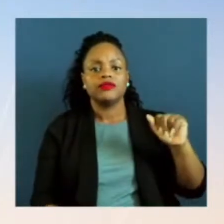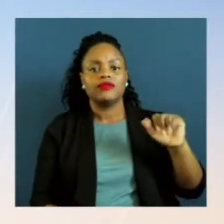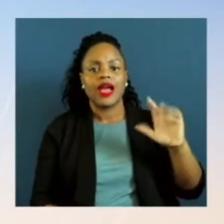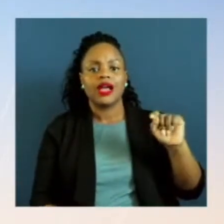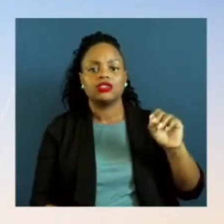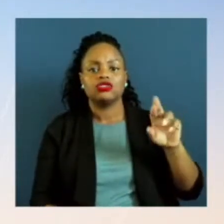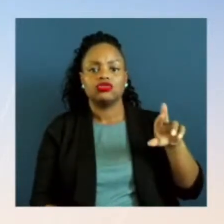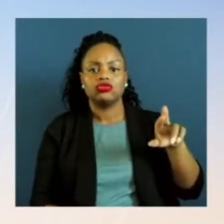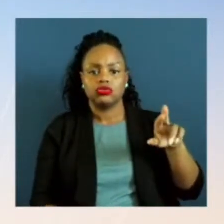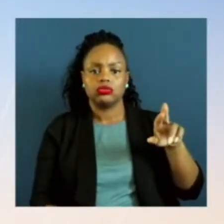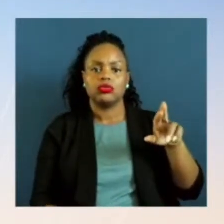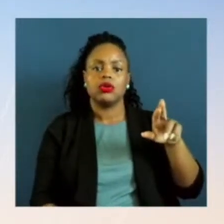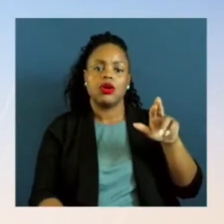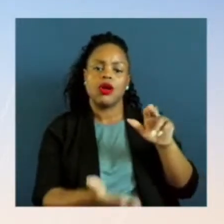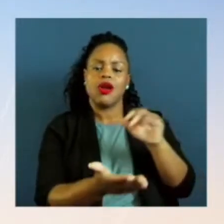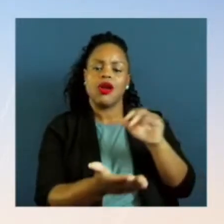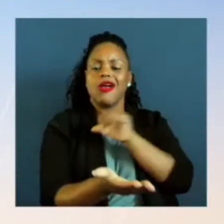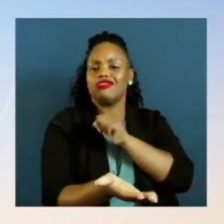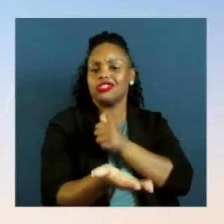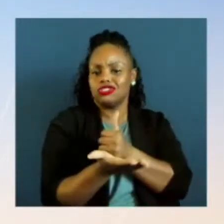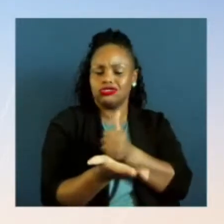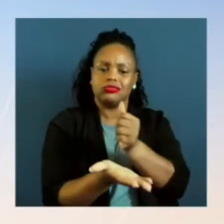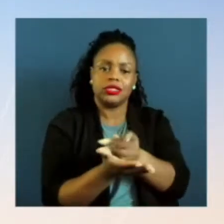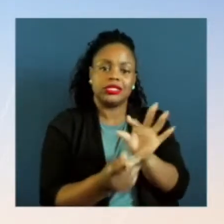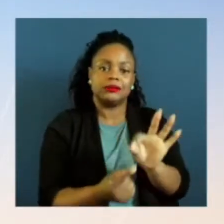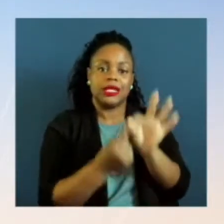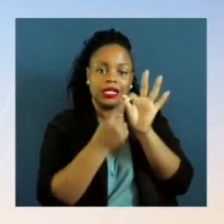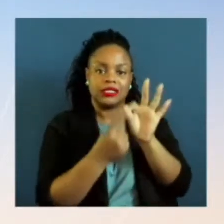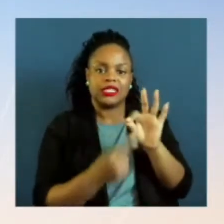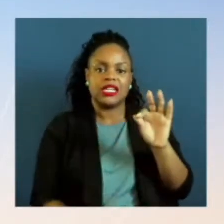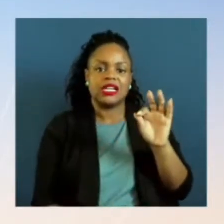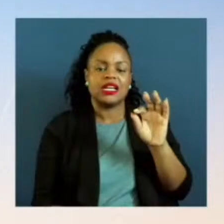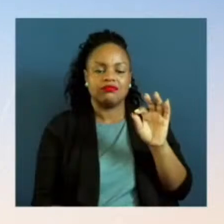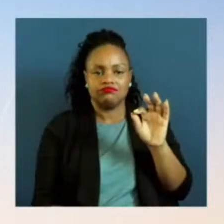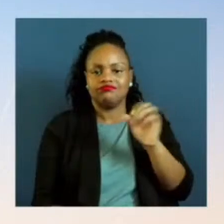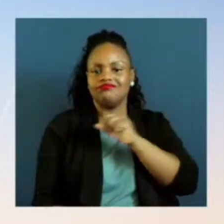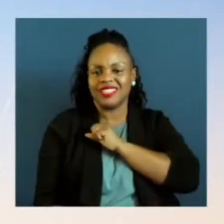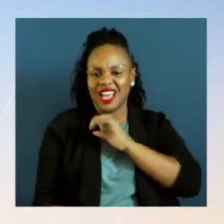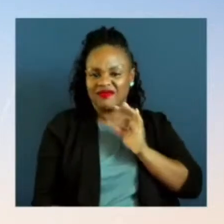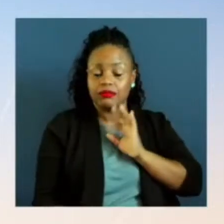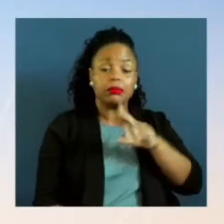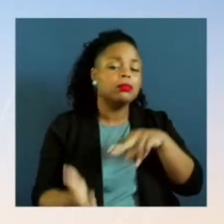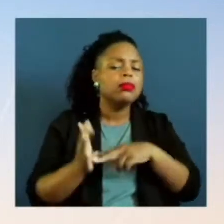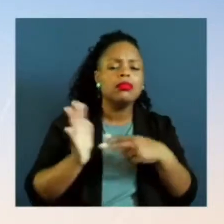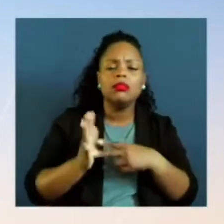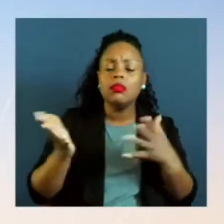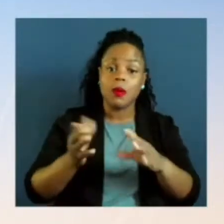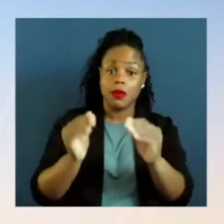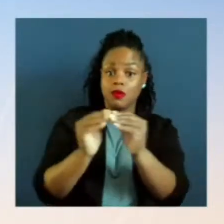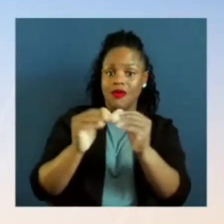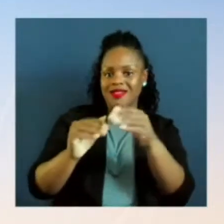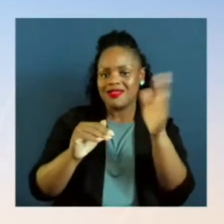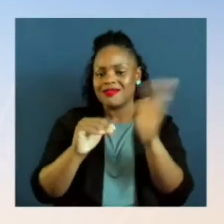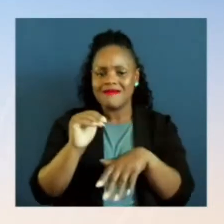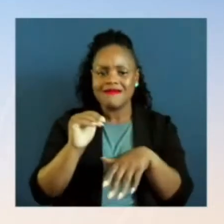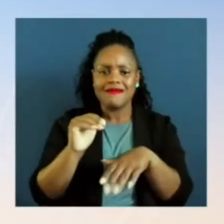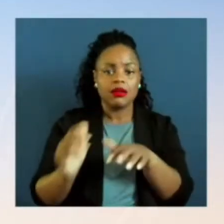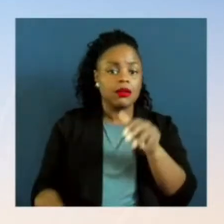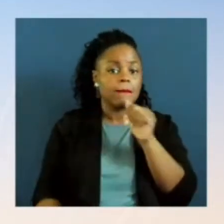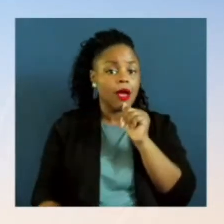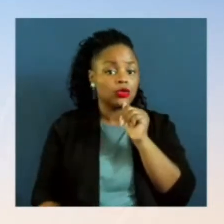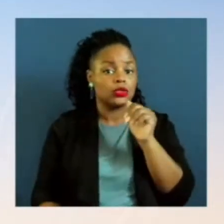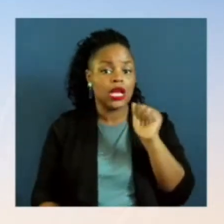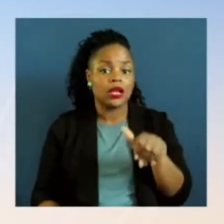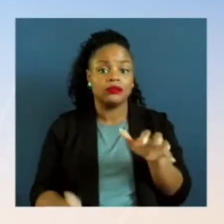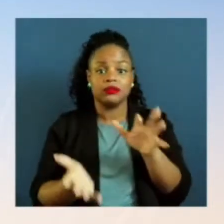staff. Multi-factor authentication is something more than a password. It could be a biometric, like a fingerprint. It could be a code that comes off